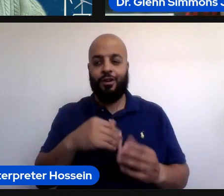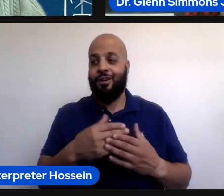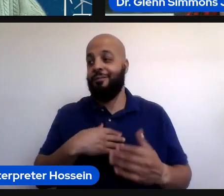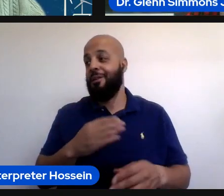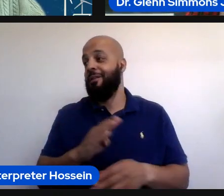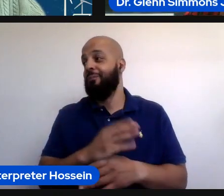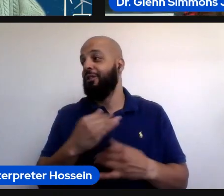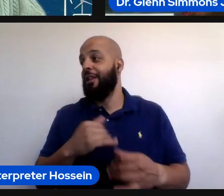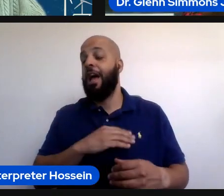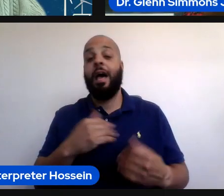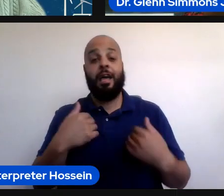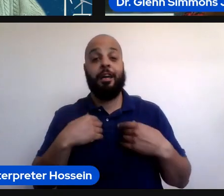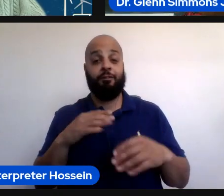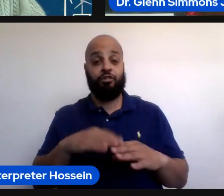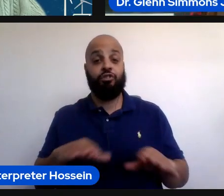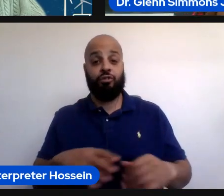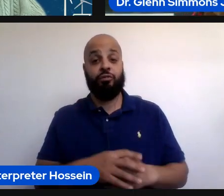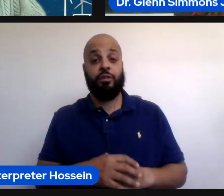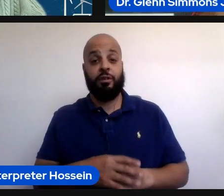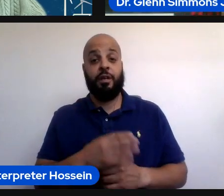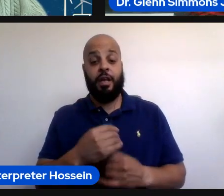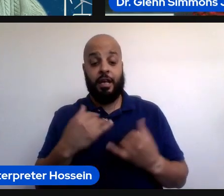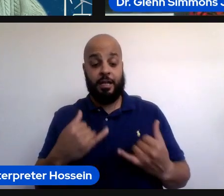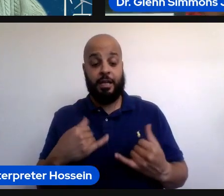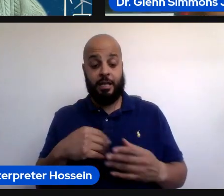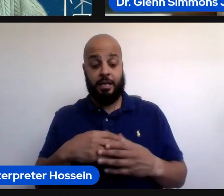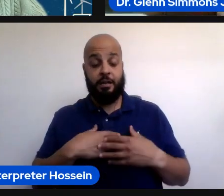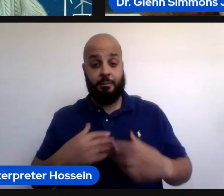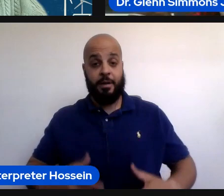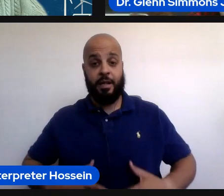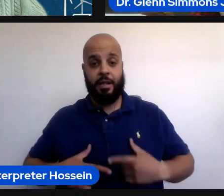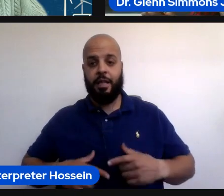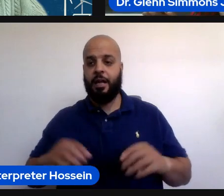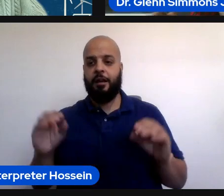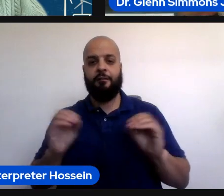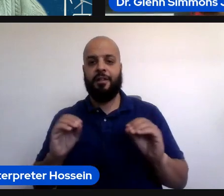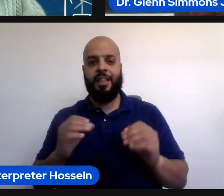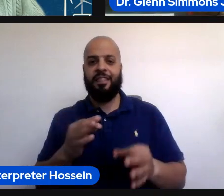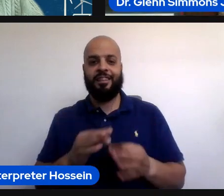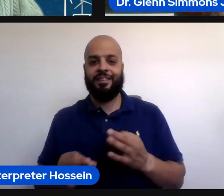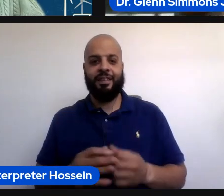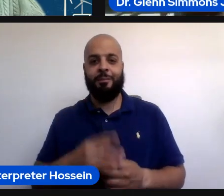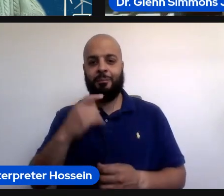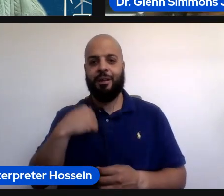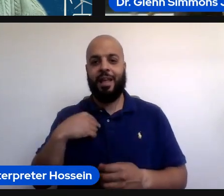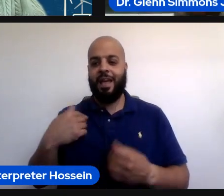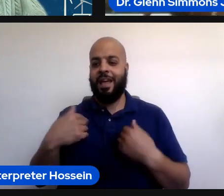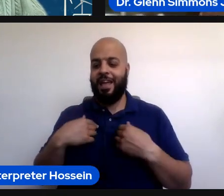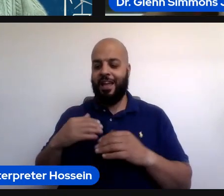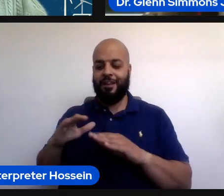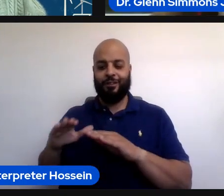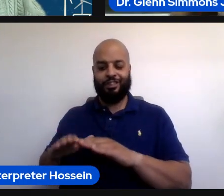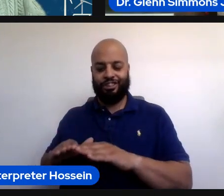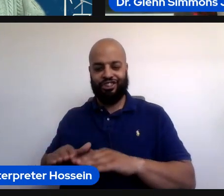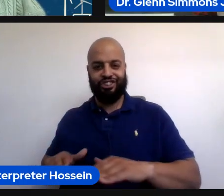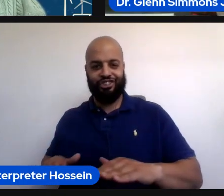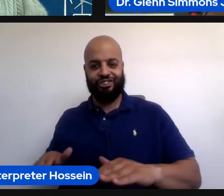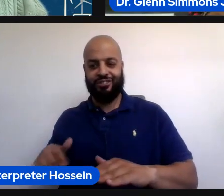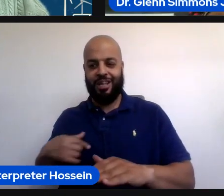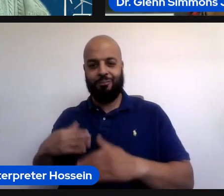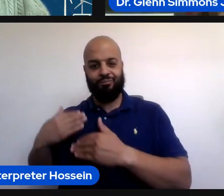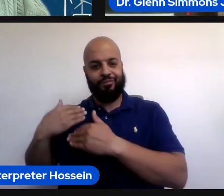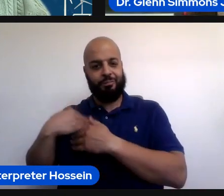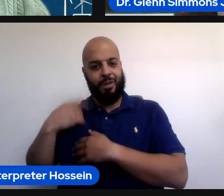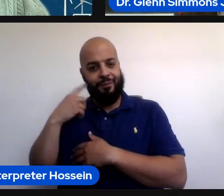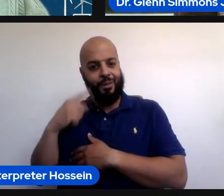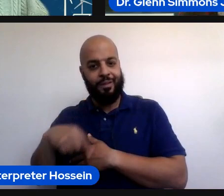I have children. At this point in my life, nothing is simple because I have tiny humans that I'm responsible for.